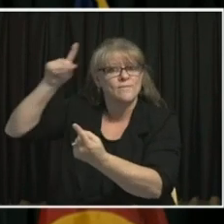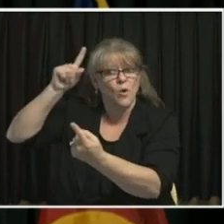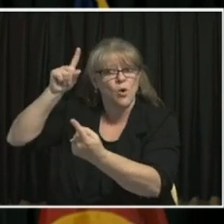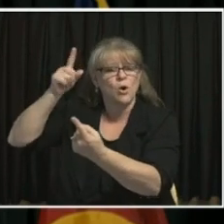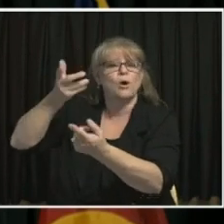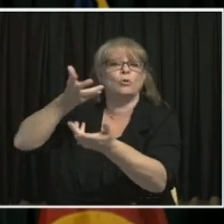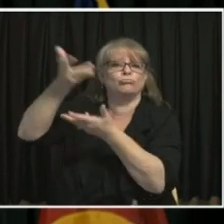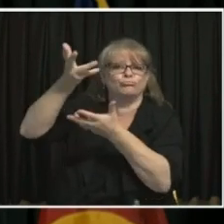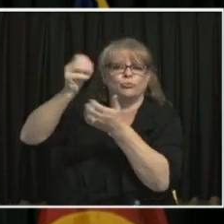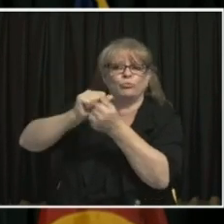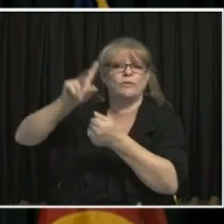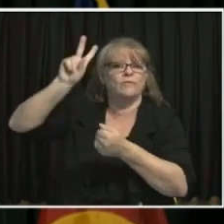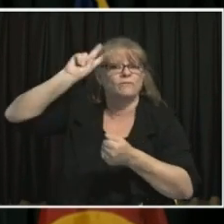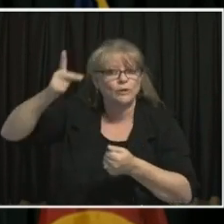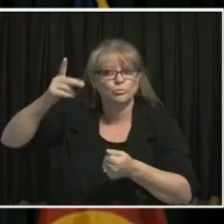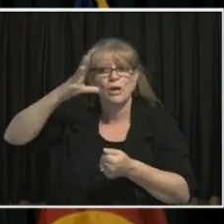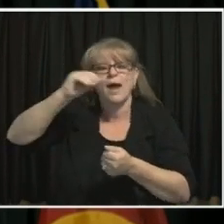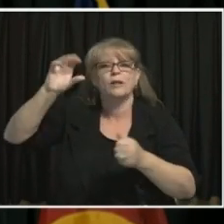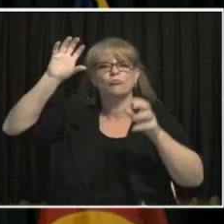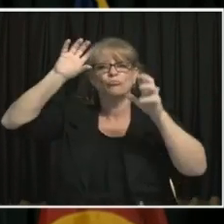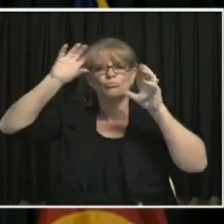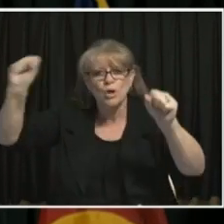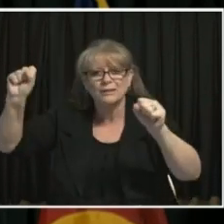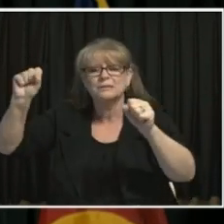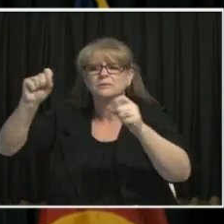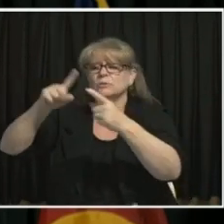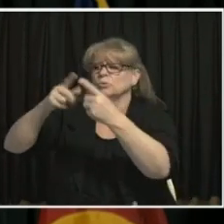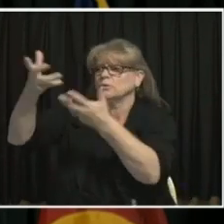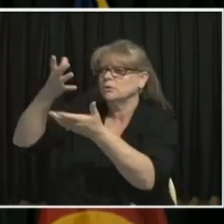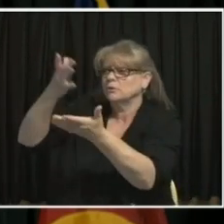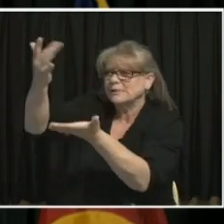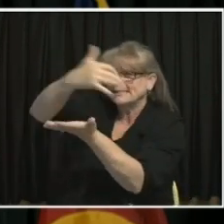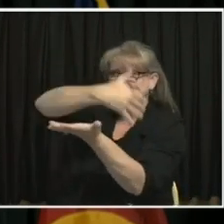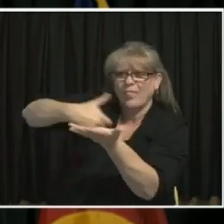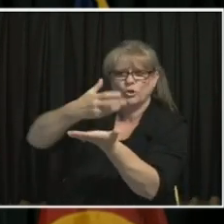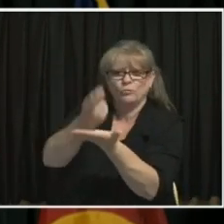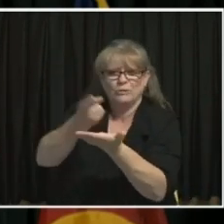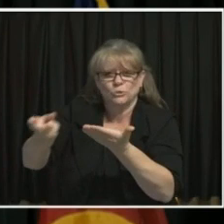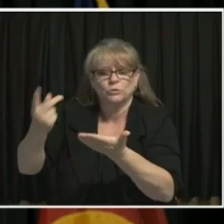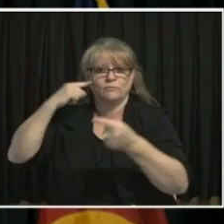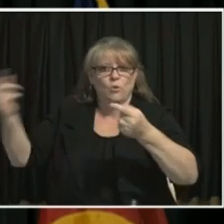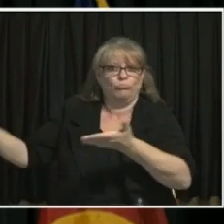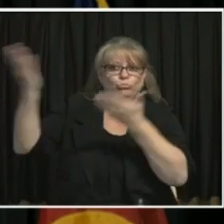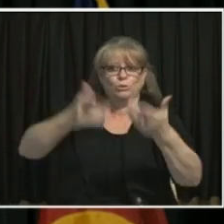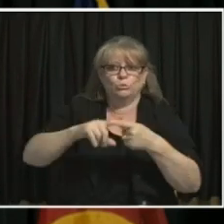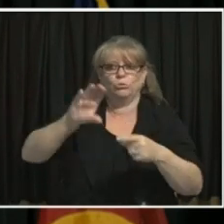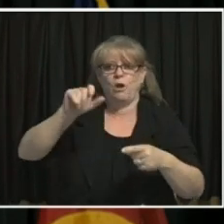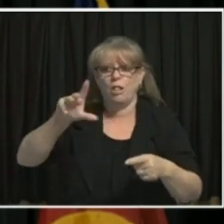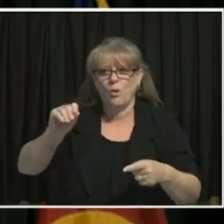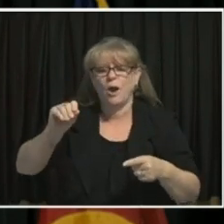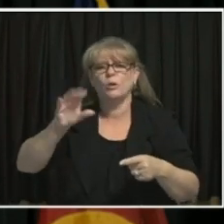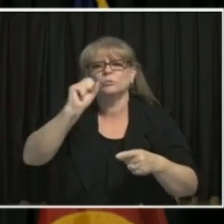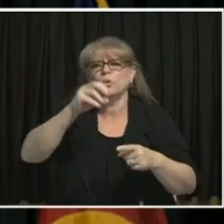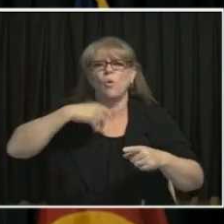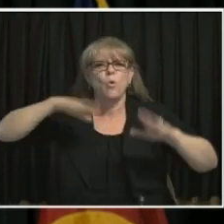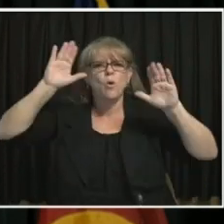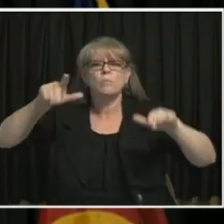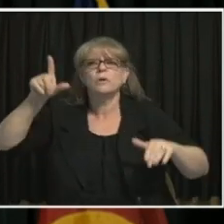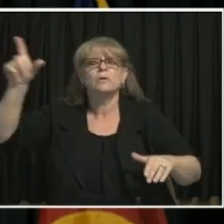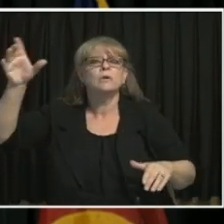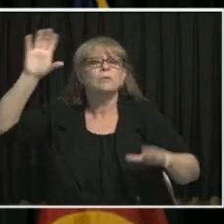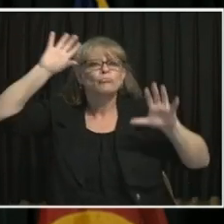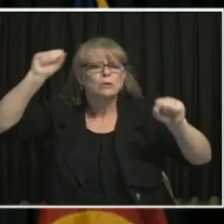Colorado's recovery and response efforts. It's important for him to hear what's really going on the ground. The fear,